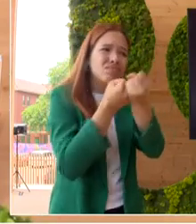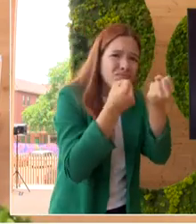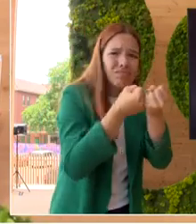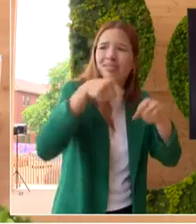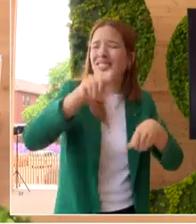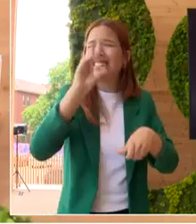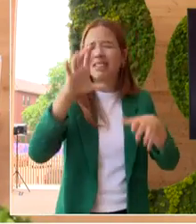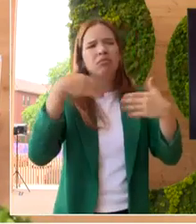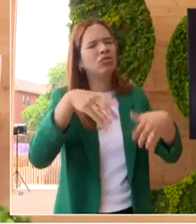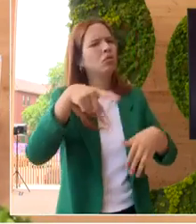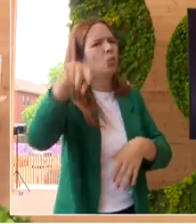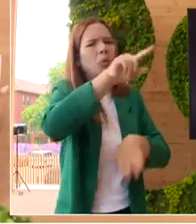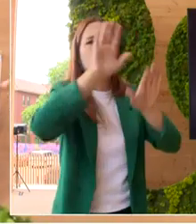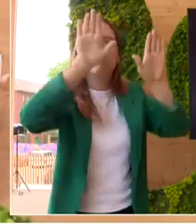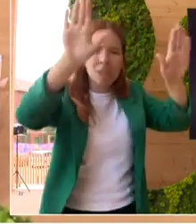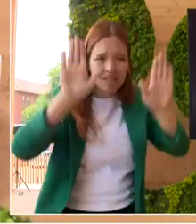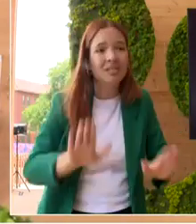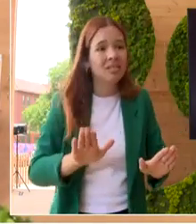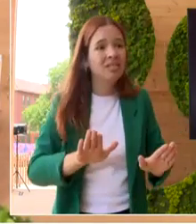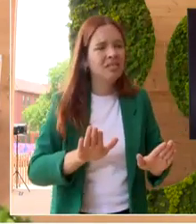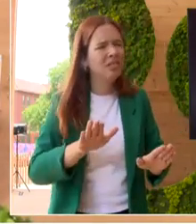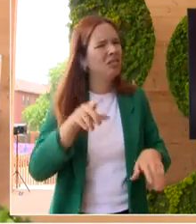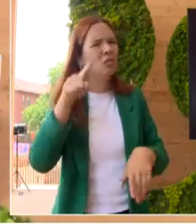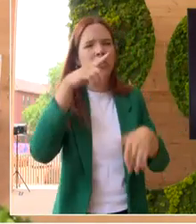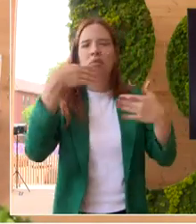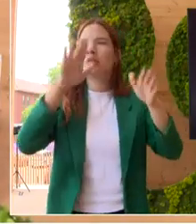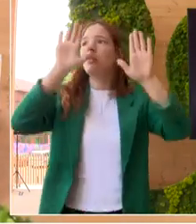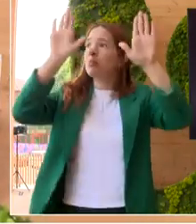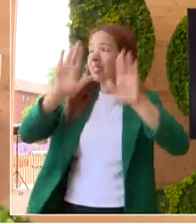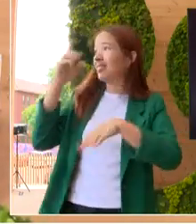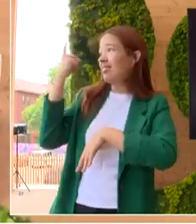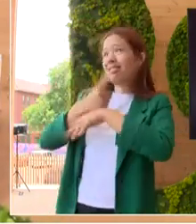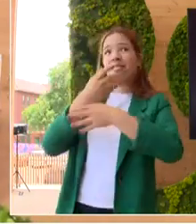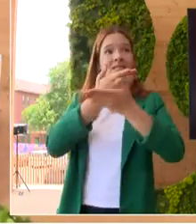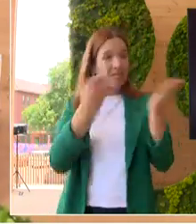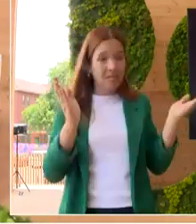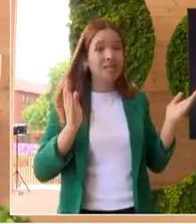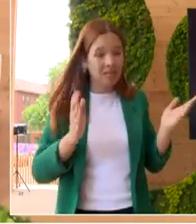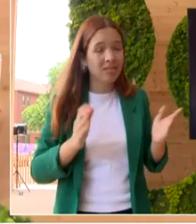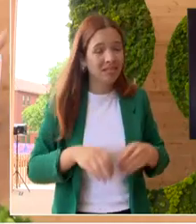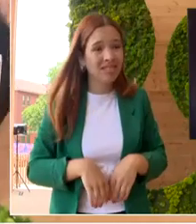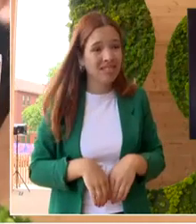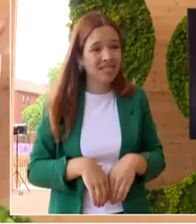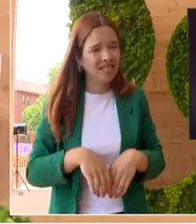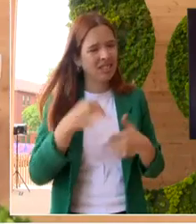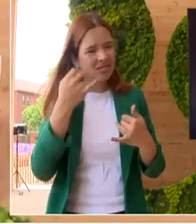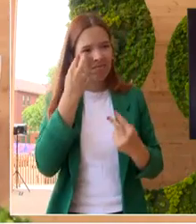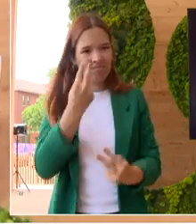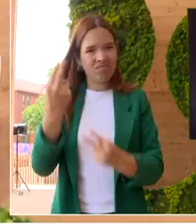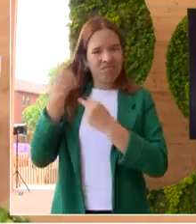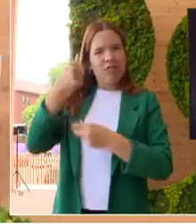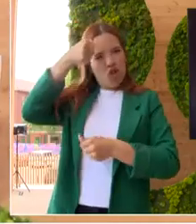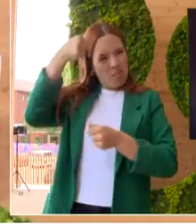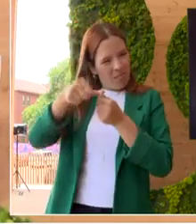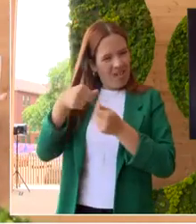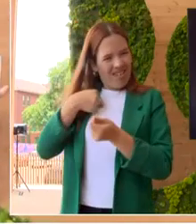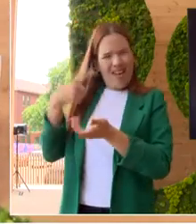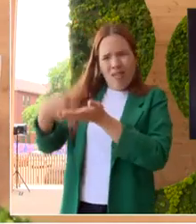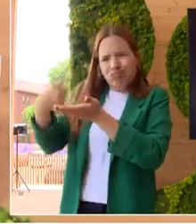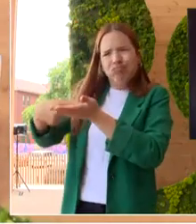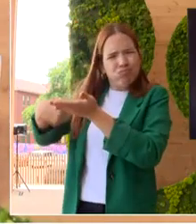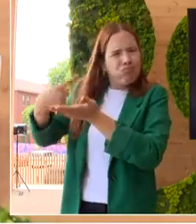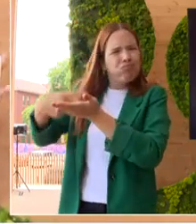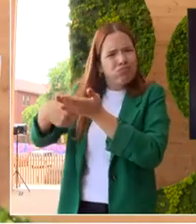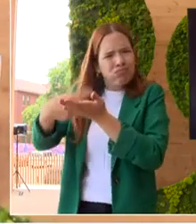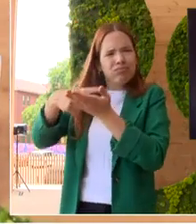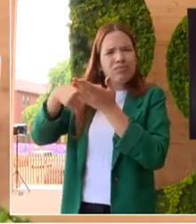Wow. This is an amazing day for the community. I remember the convos way back when about an idea,